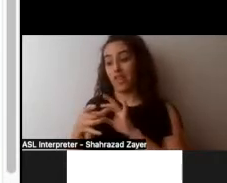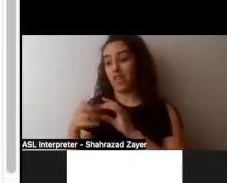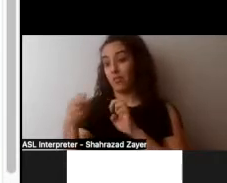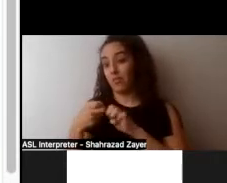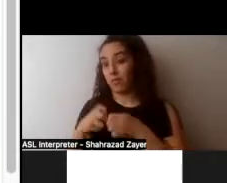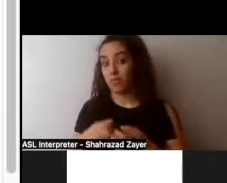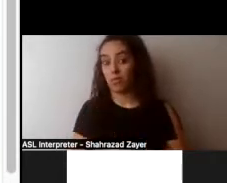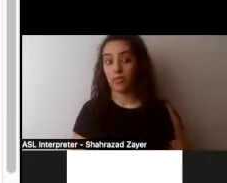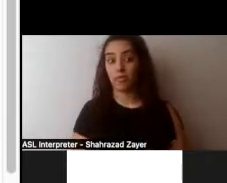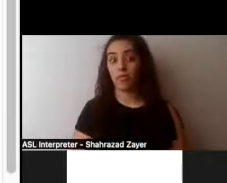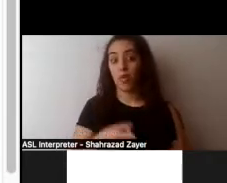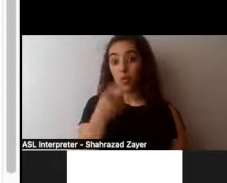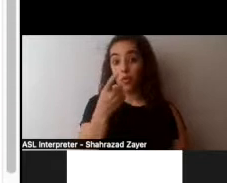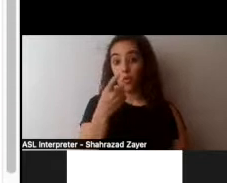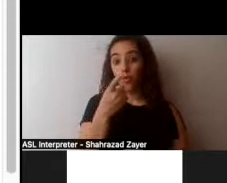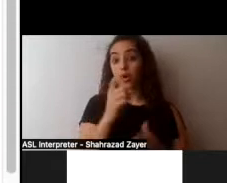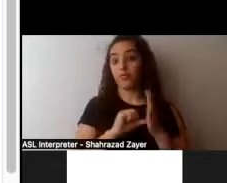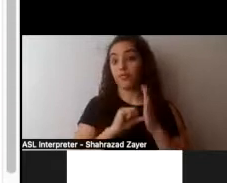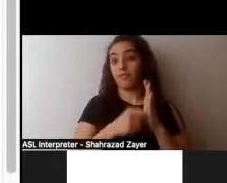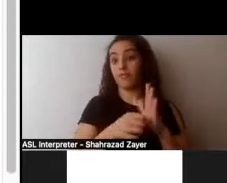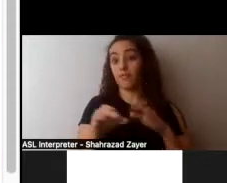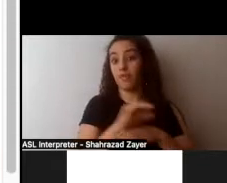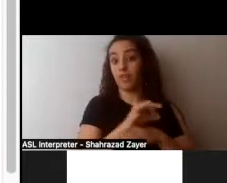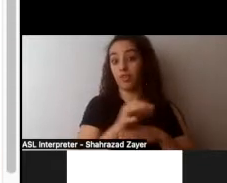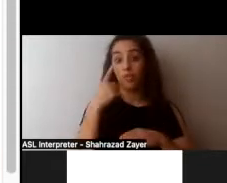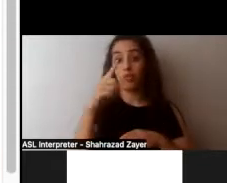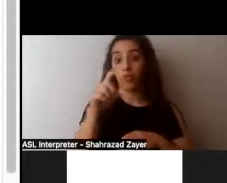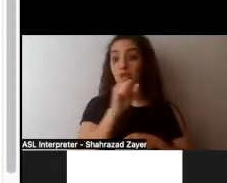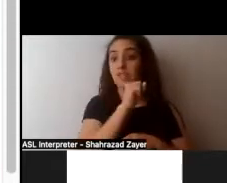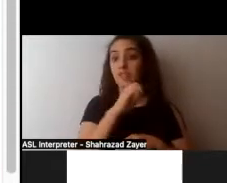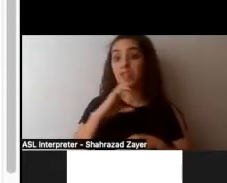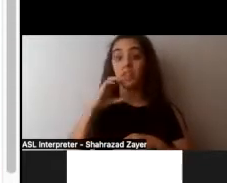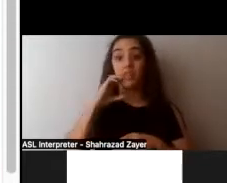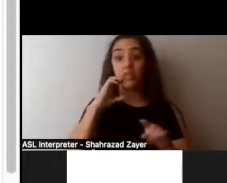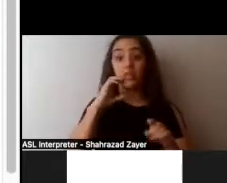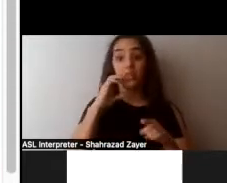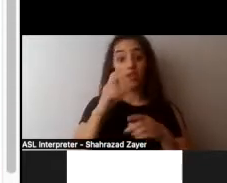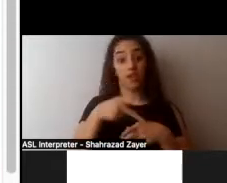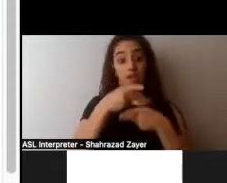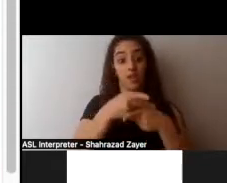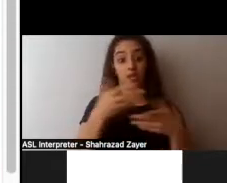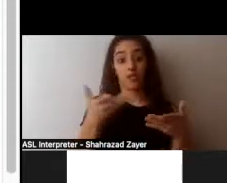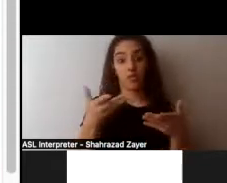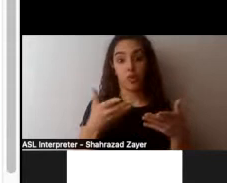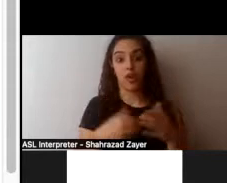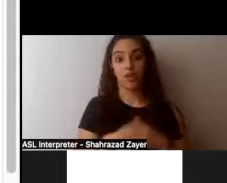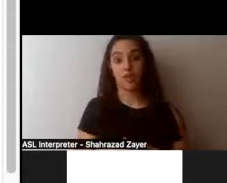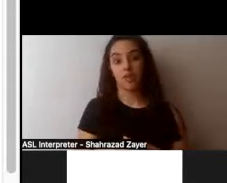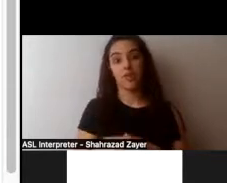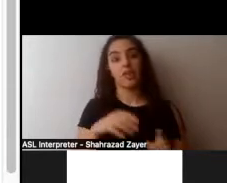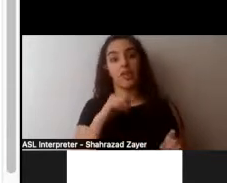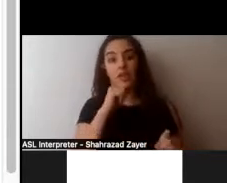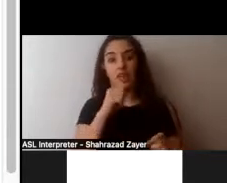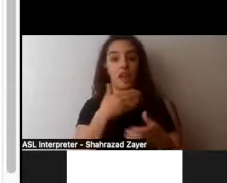One of the distinguishing features of senior care is the fractured nature of the landscape. It's compounded